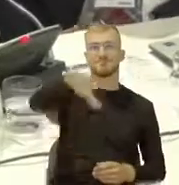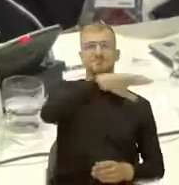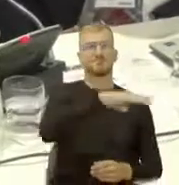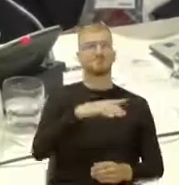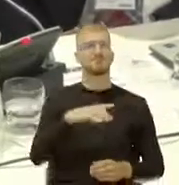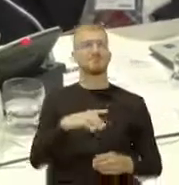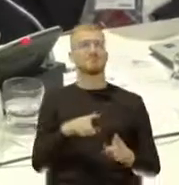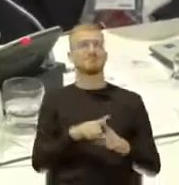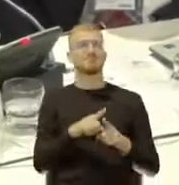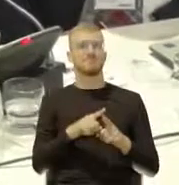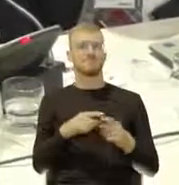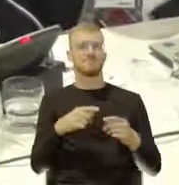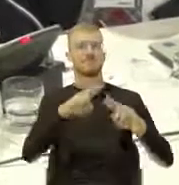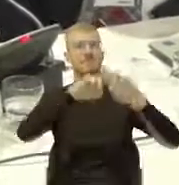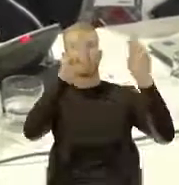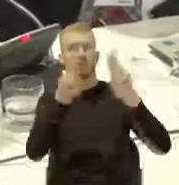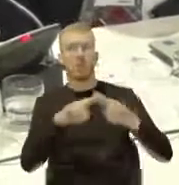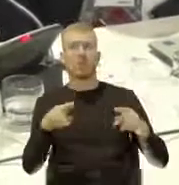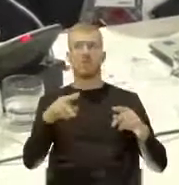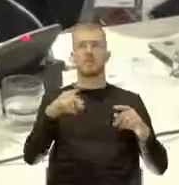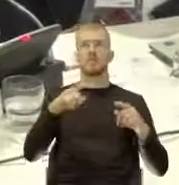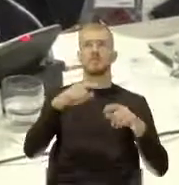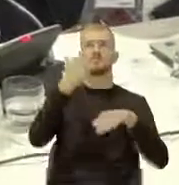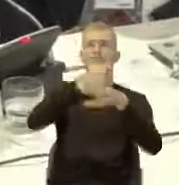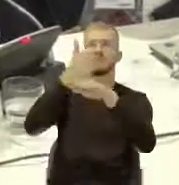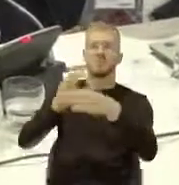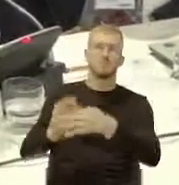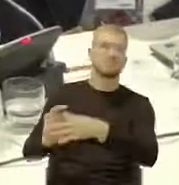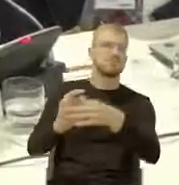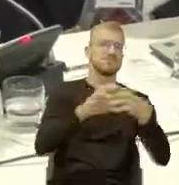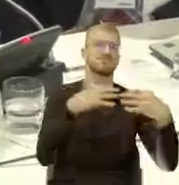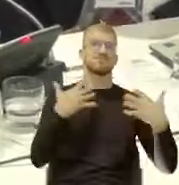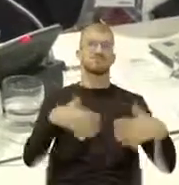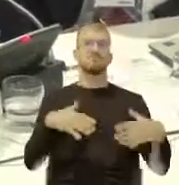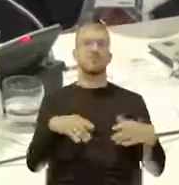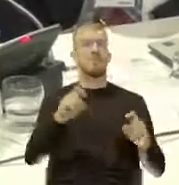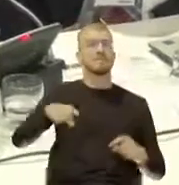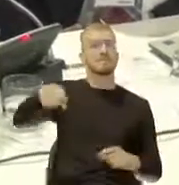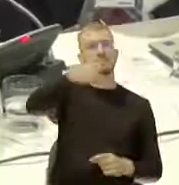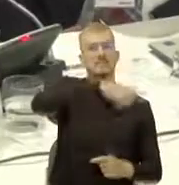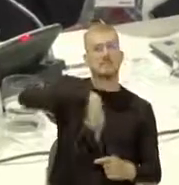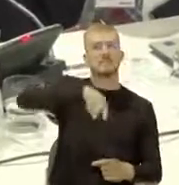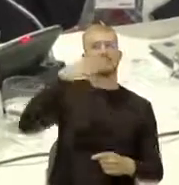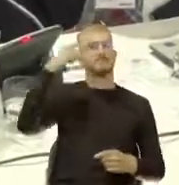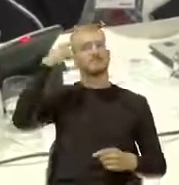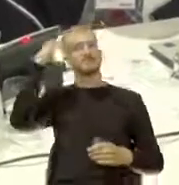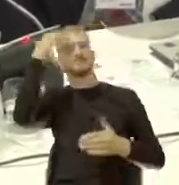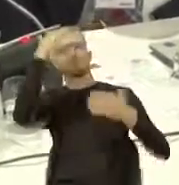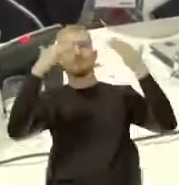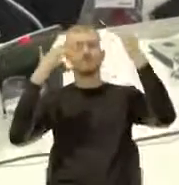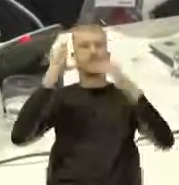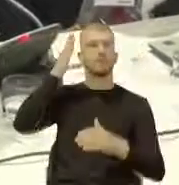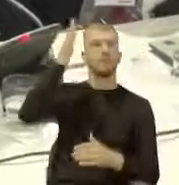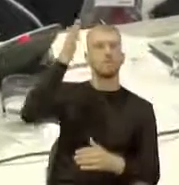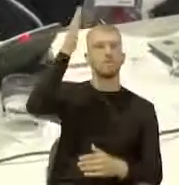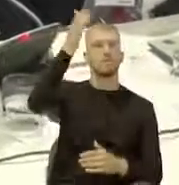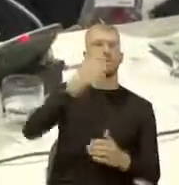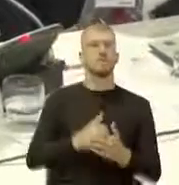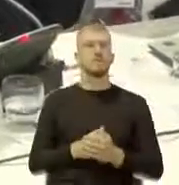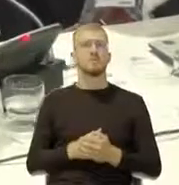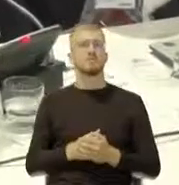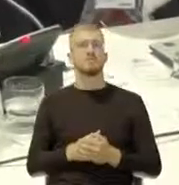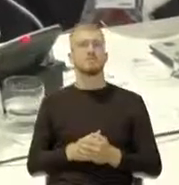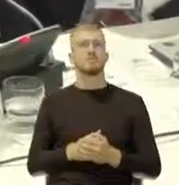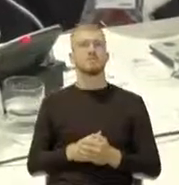think about the future and to attack the problems, because we heard today different problems from different